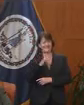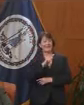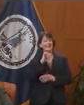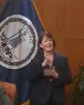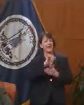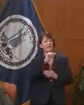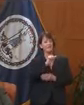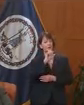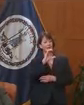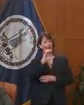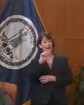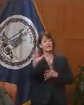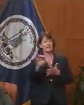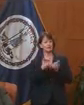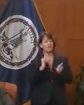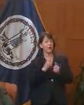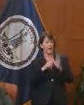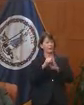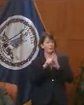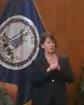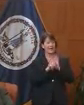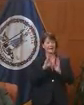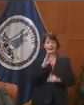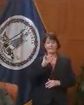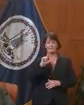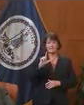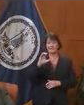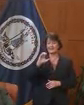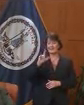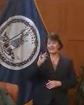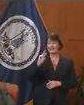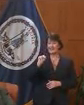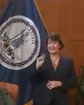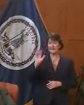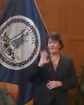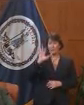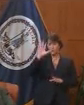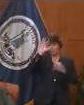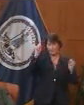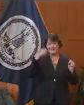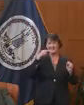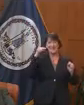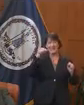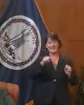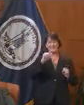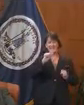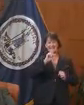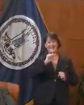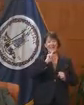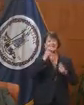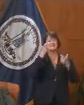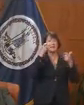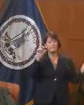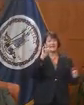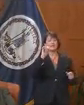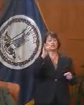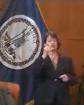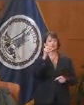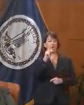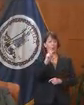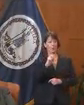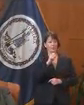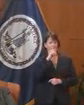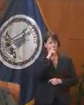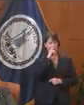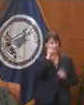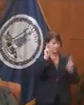and it's destroying our state, and where Bill Clinton, former president, says this thing's the biggest joke, unquote.